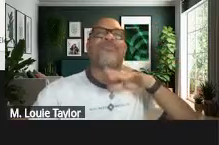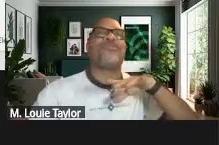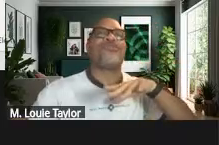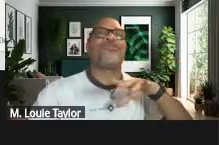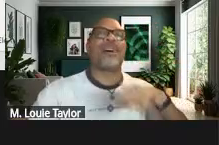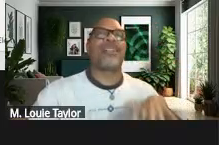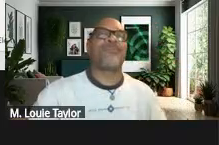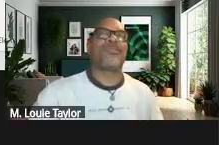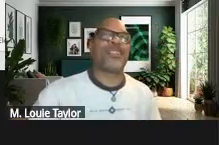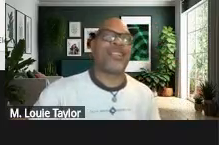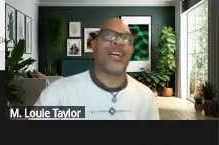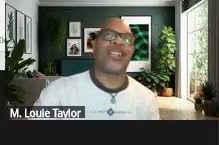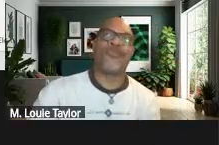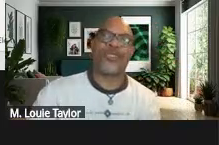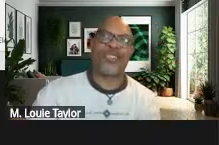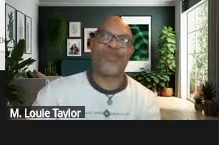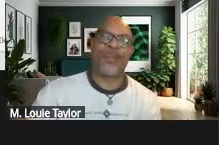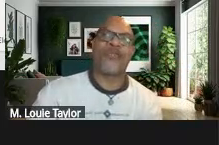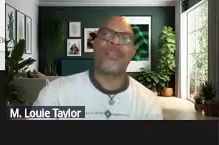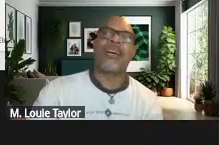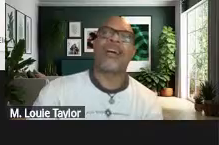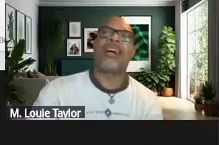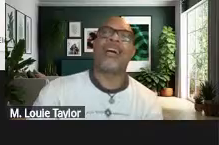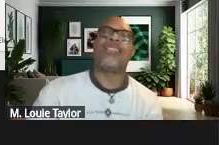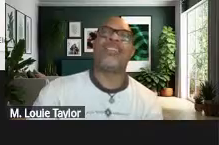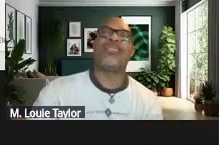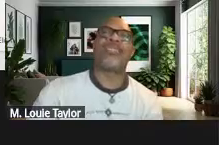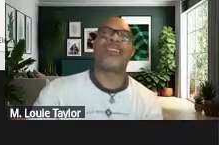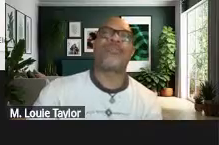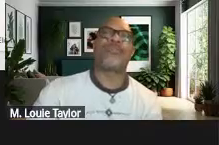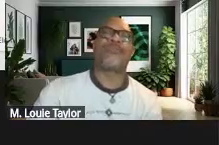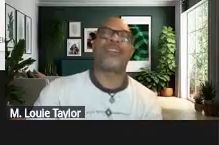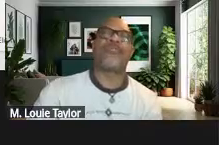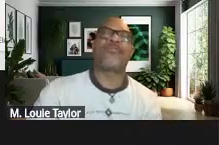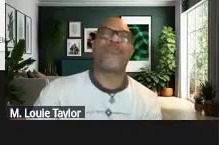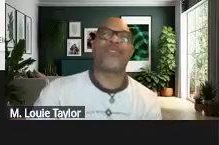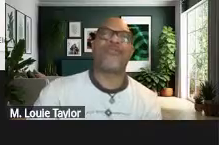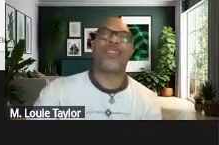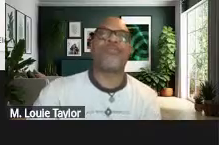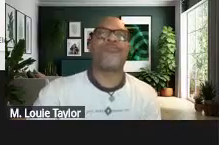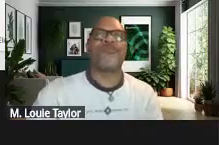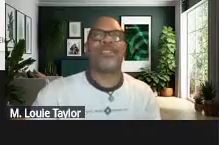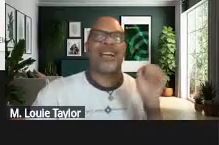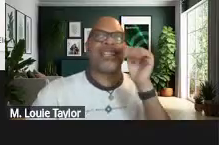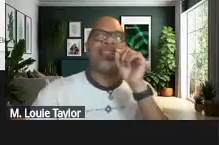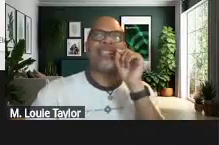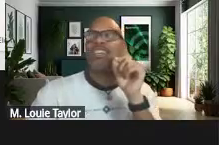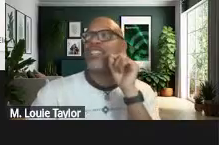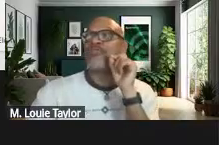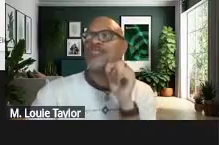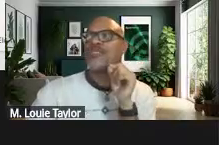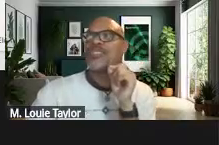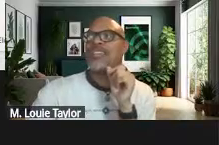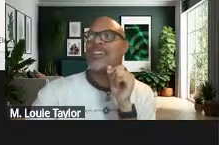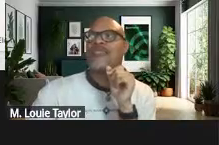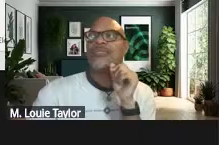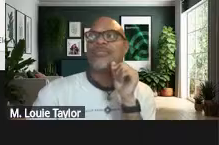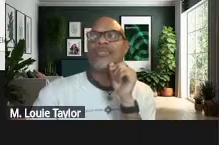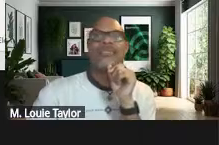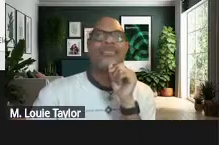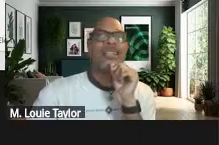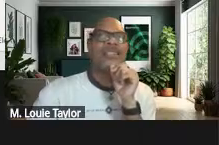a free hormone balancing protein guide. No worries, no spam. And then you'll see a quick 5-minute video. I need to change the verbiage in